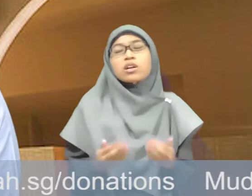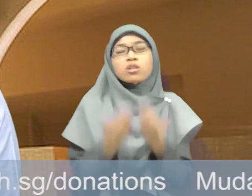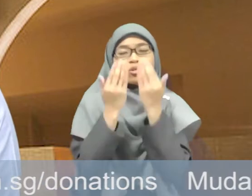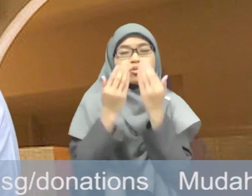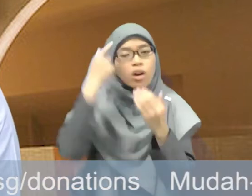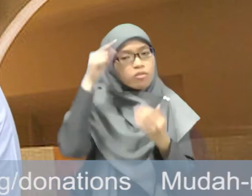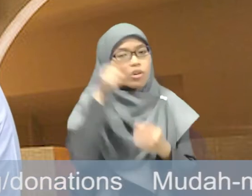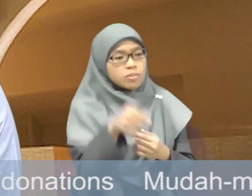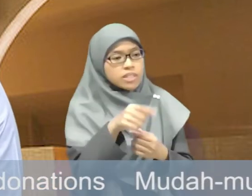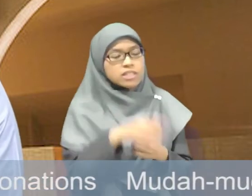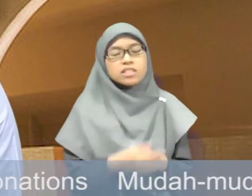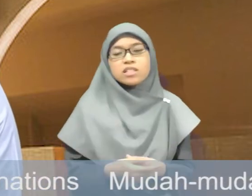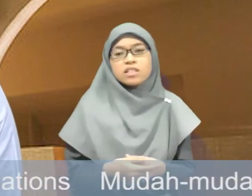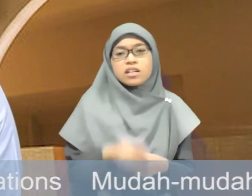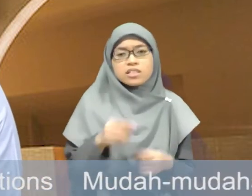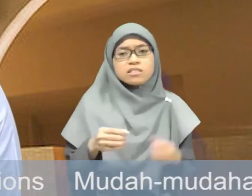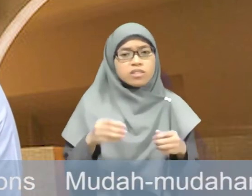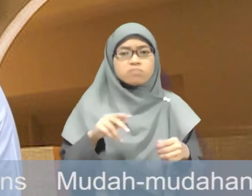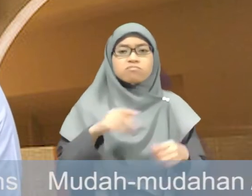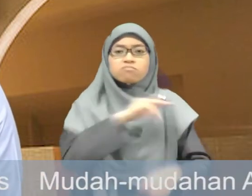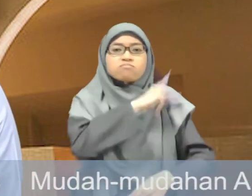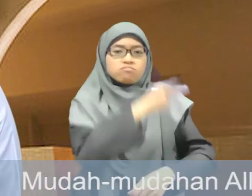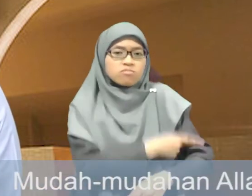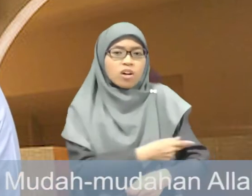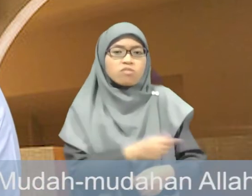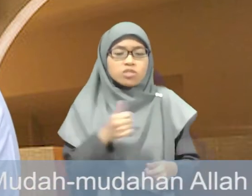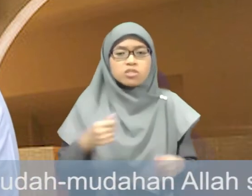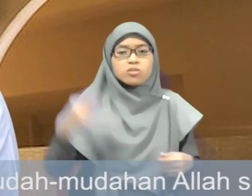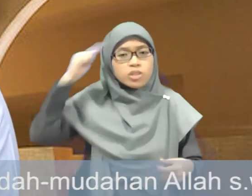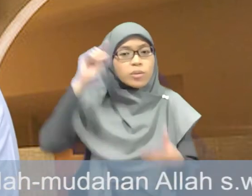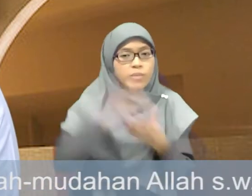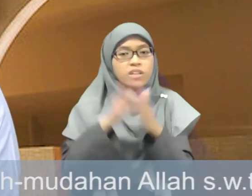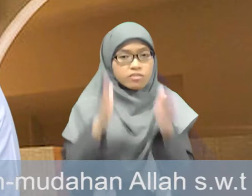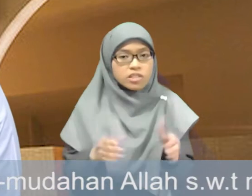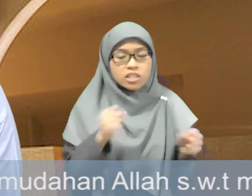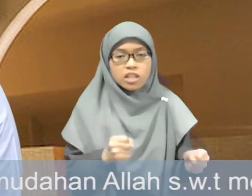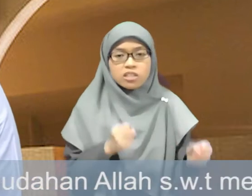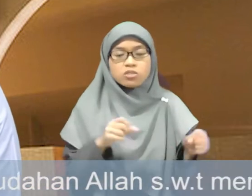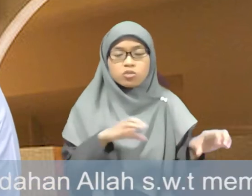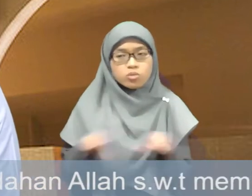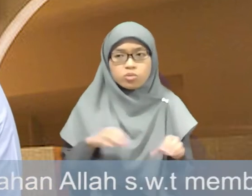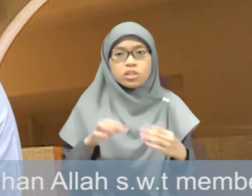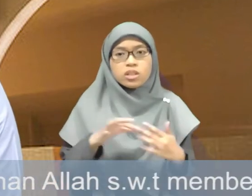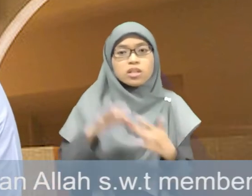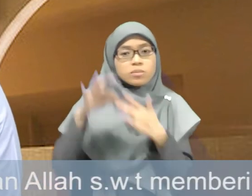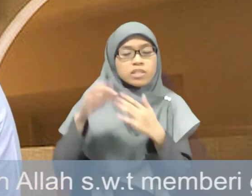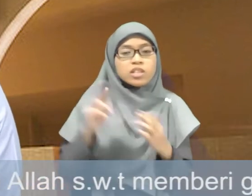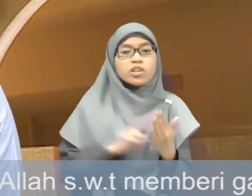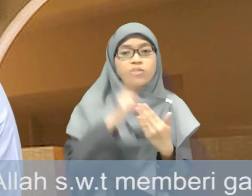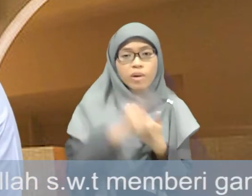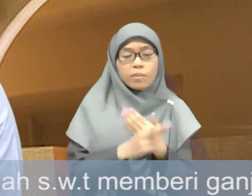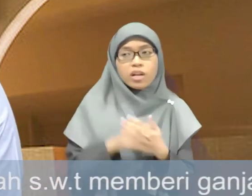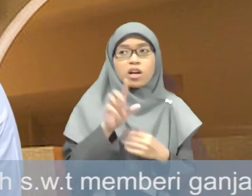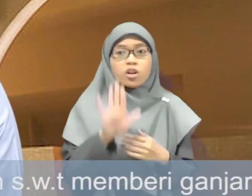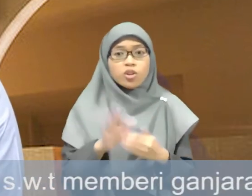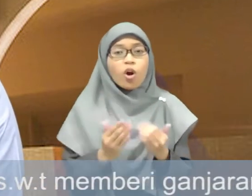is to make dua for them. This is the most powerful weapon we have as believers, especially in the month of Ramadan. The way in which